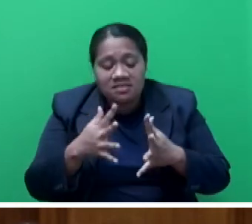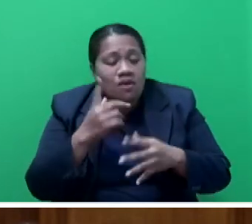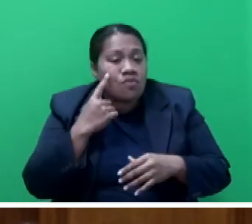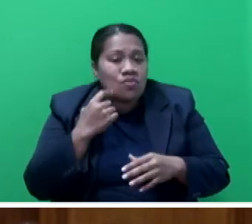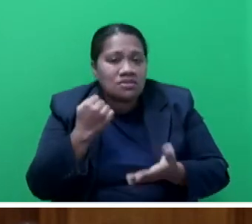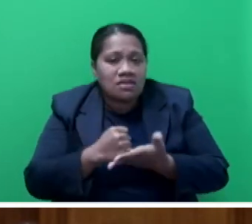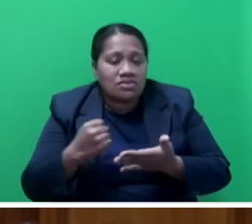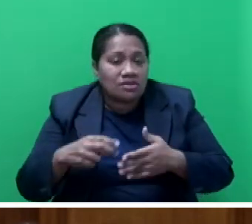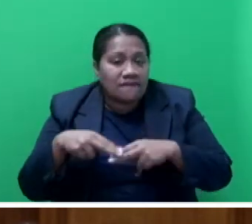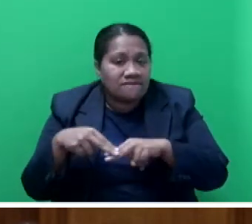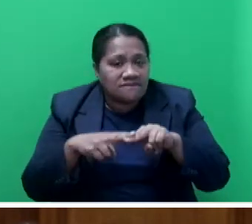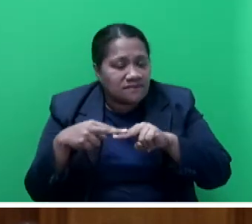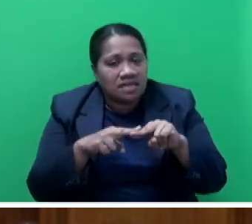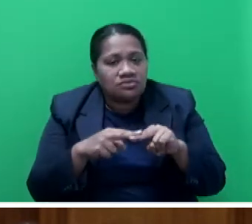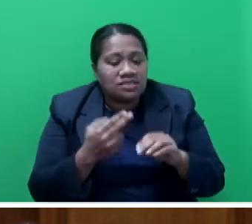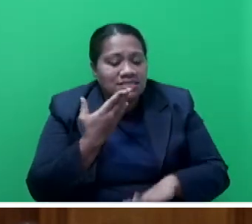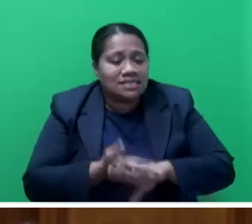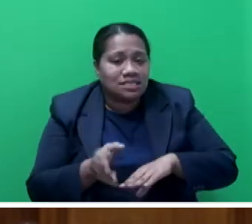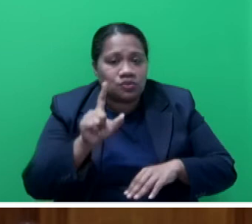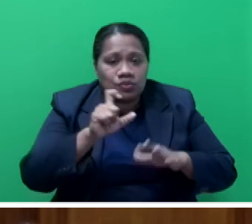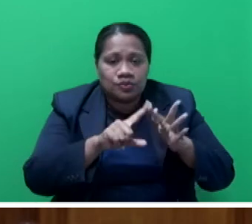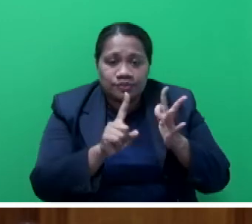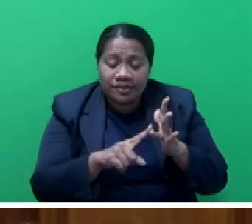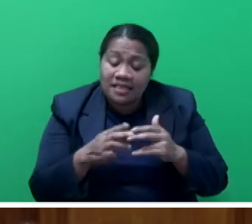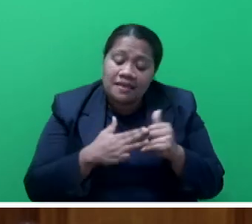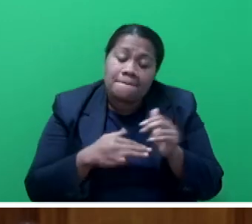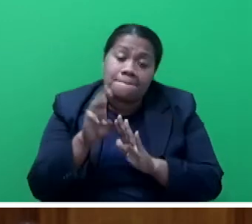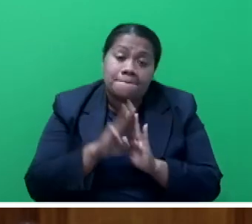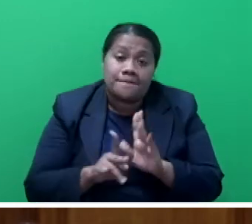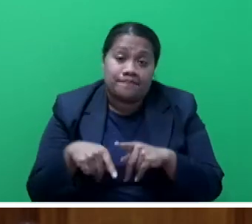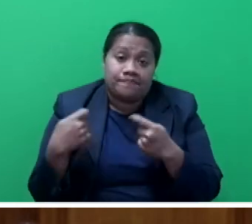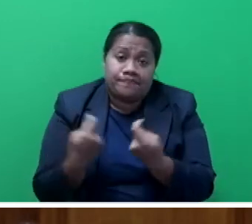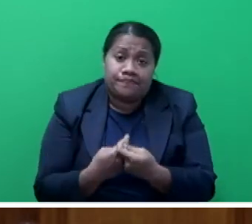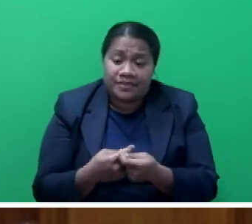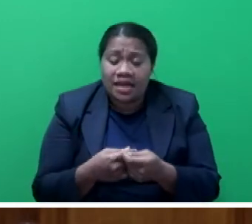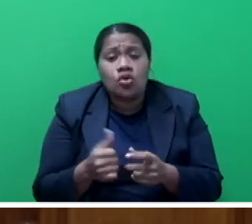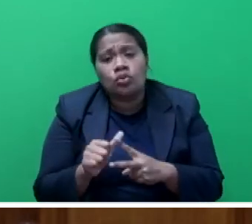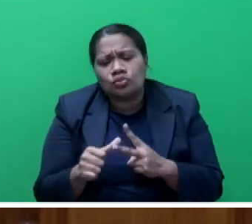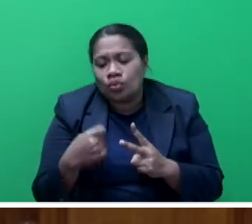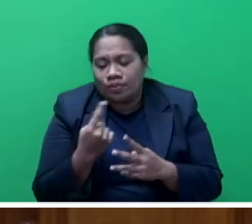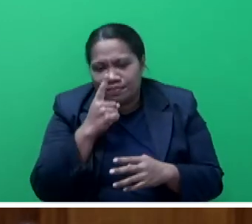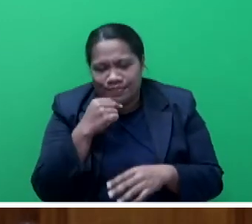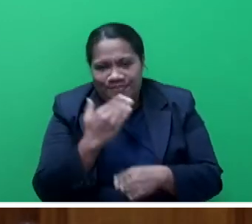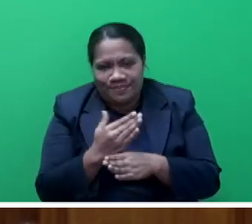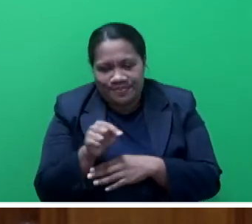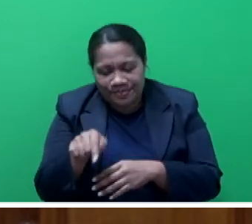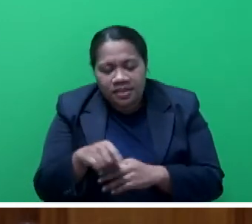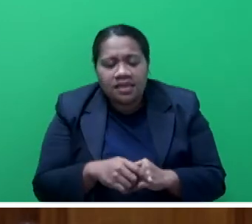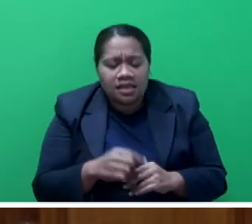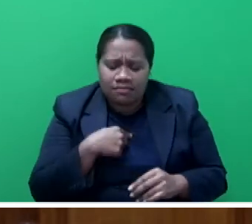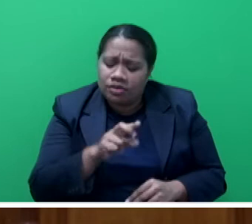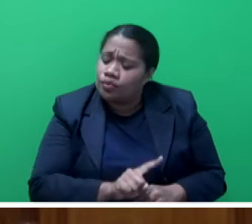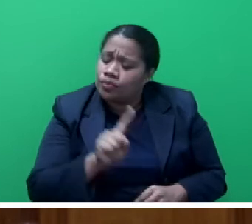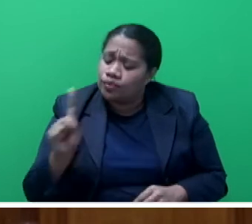Board of Water Authority of Fiji, the new CEO, and the management team, and also the officers that I actually visited the Rewa Delta